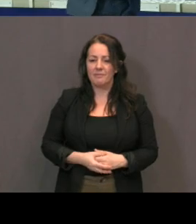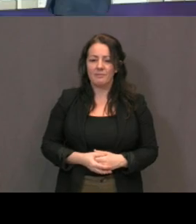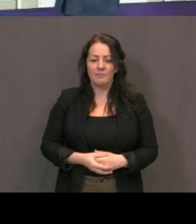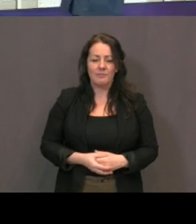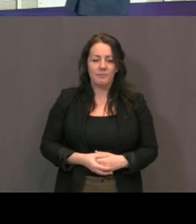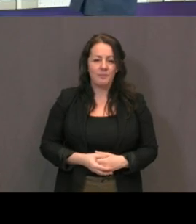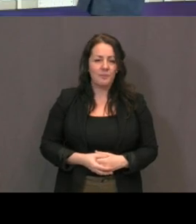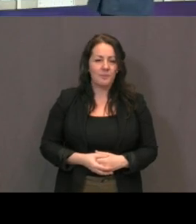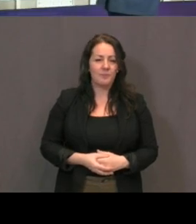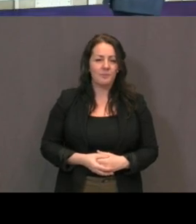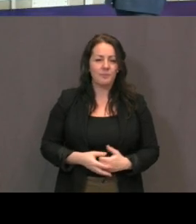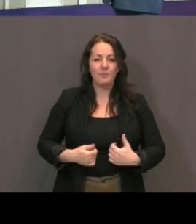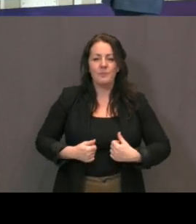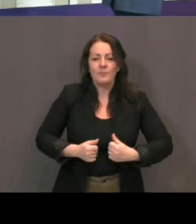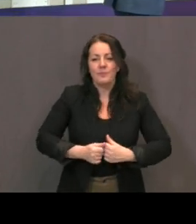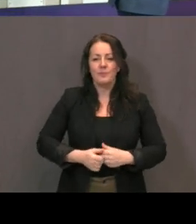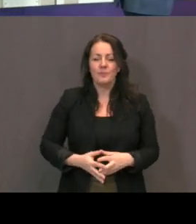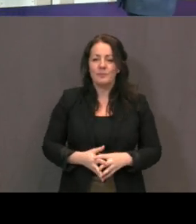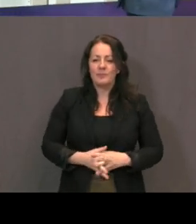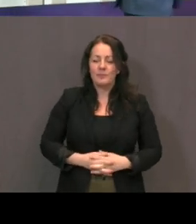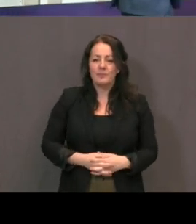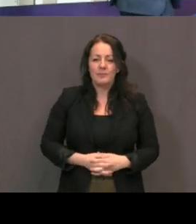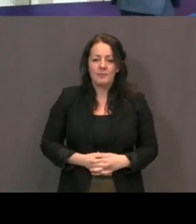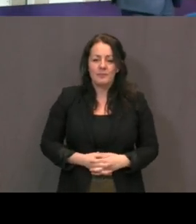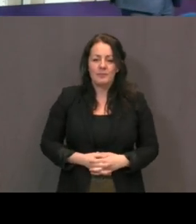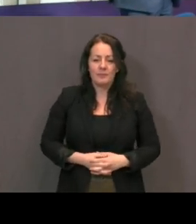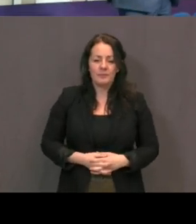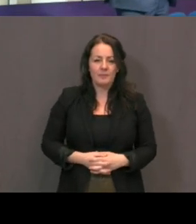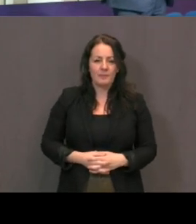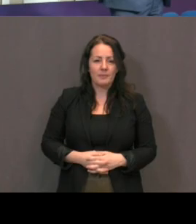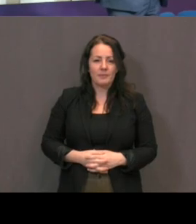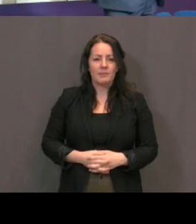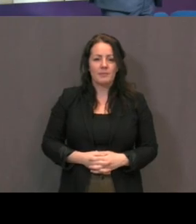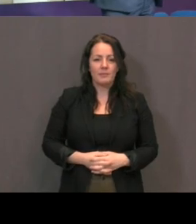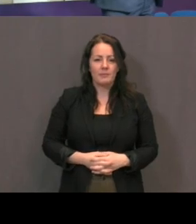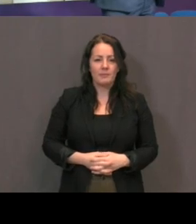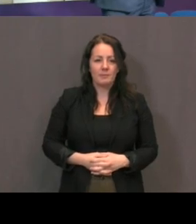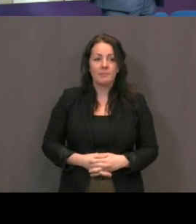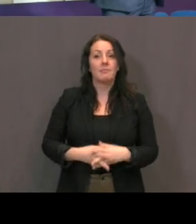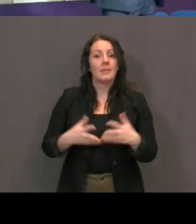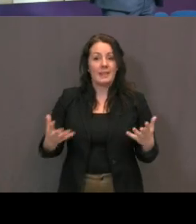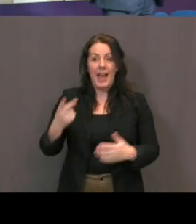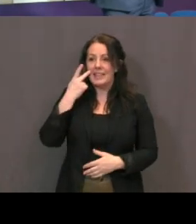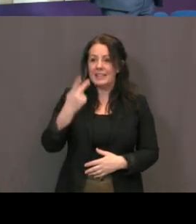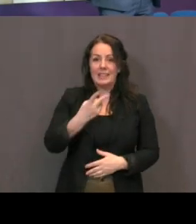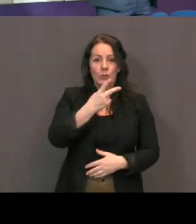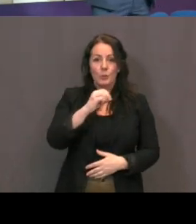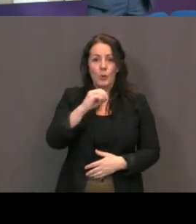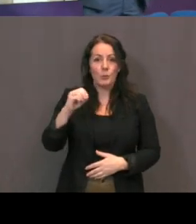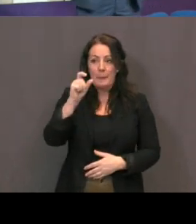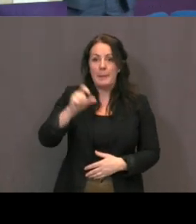So, active participation, we have close to 200 now who have replied